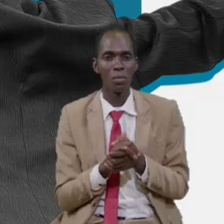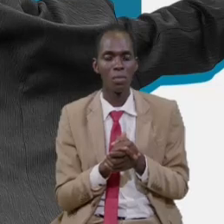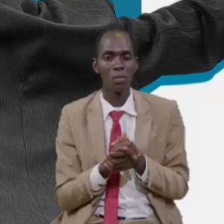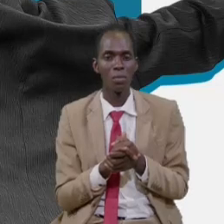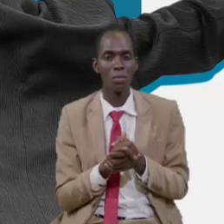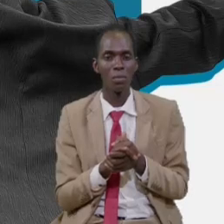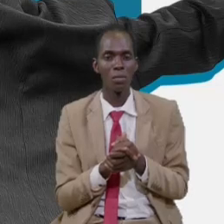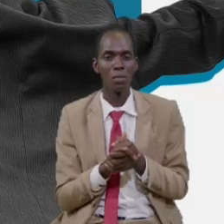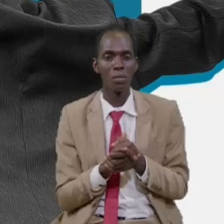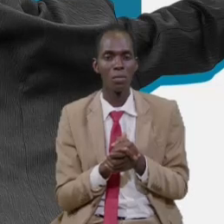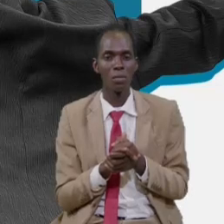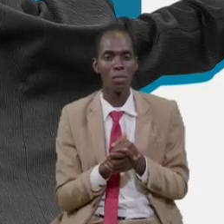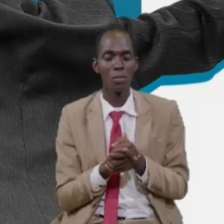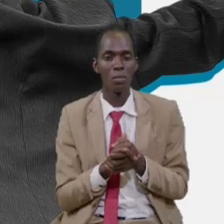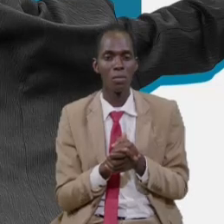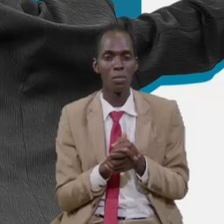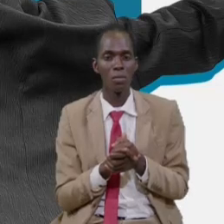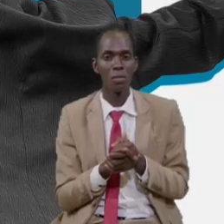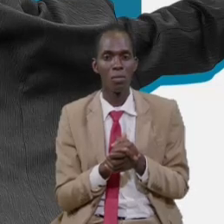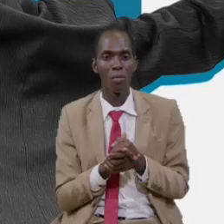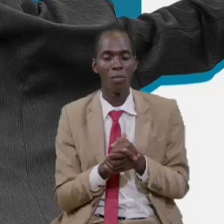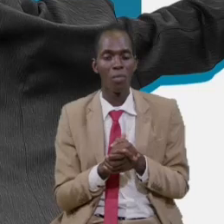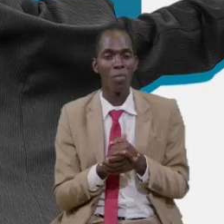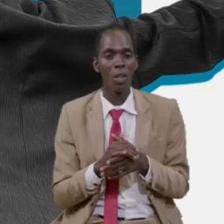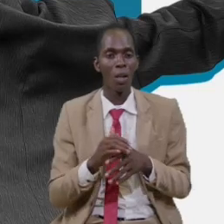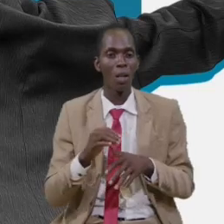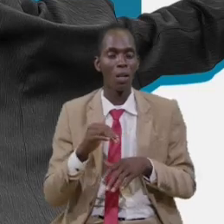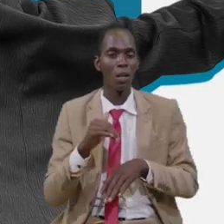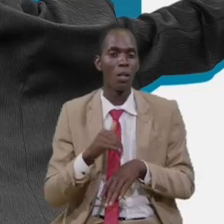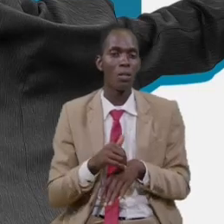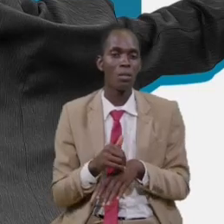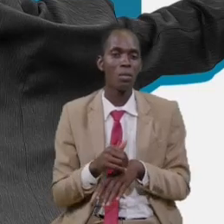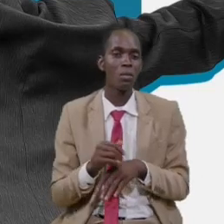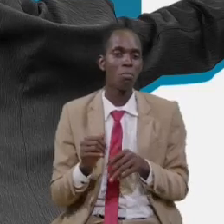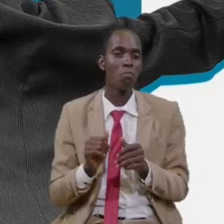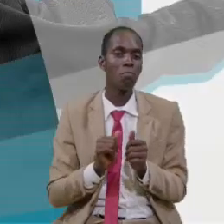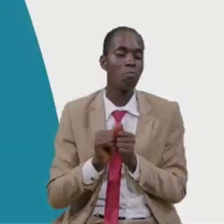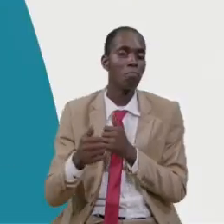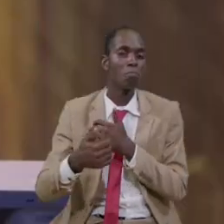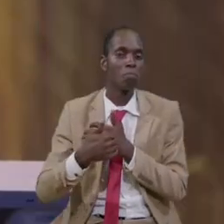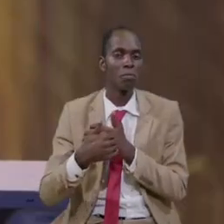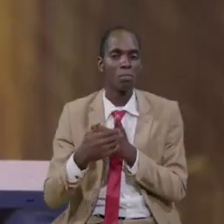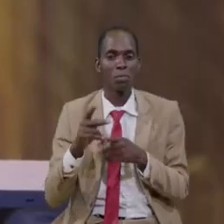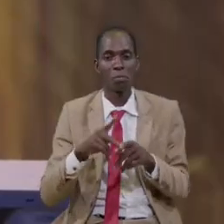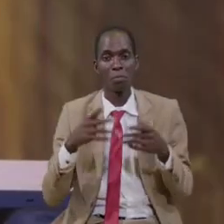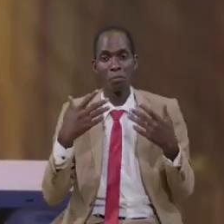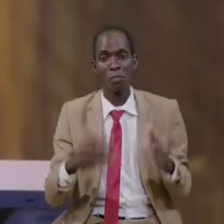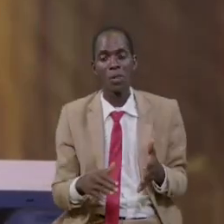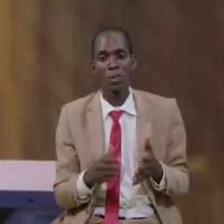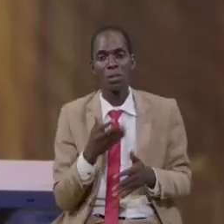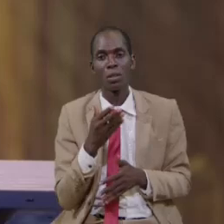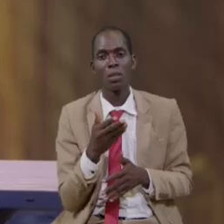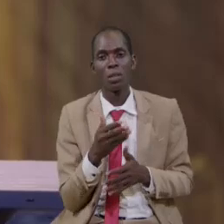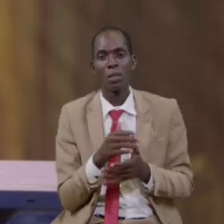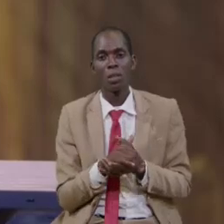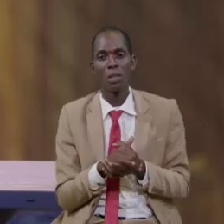Thank you very much at the far back of my right. We're still waiting for the middle here. If you have finished, please wave